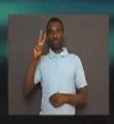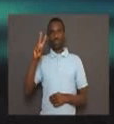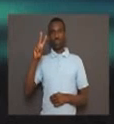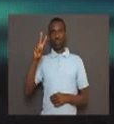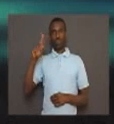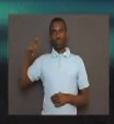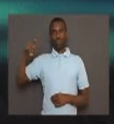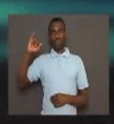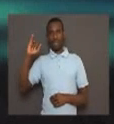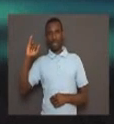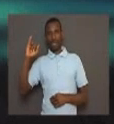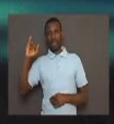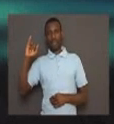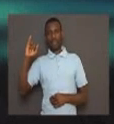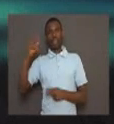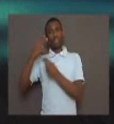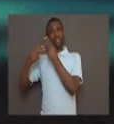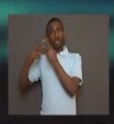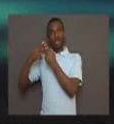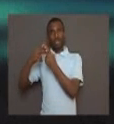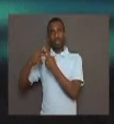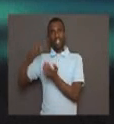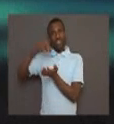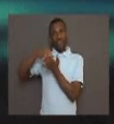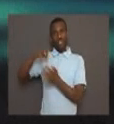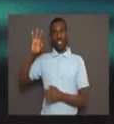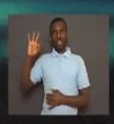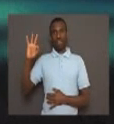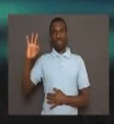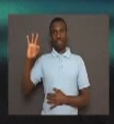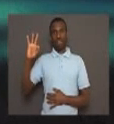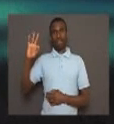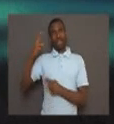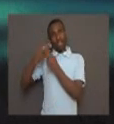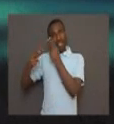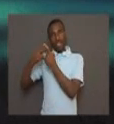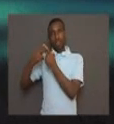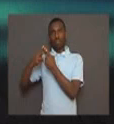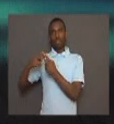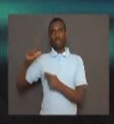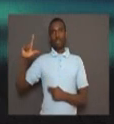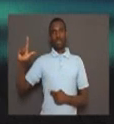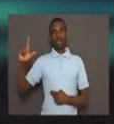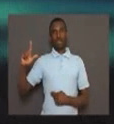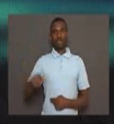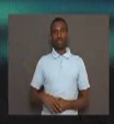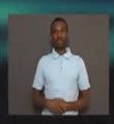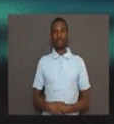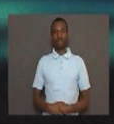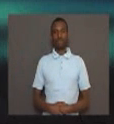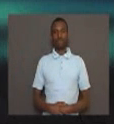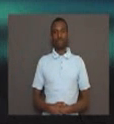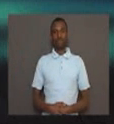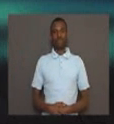to 2 pi times F multiplied by